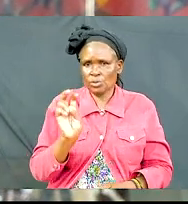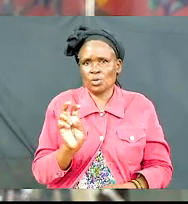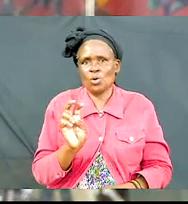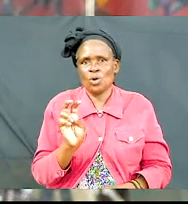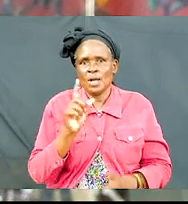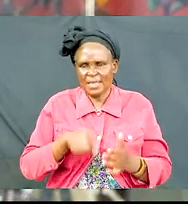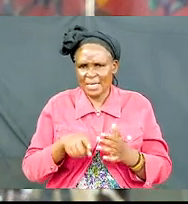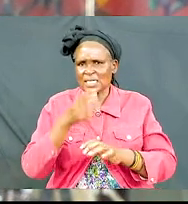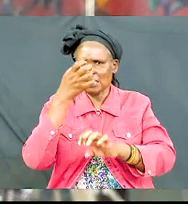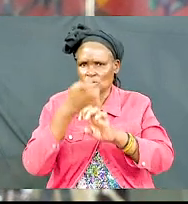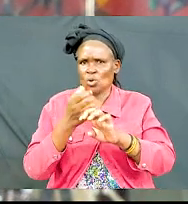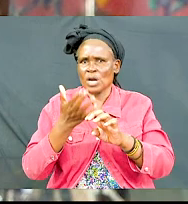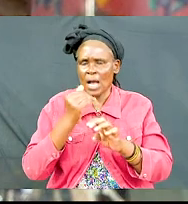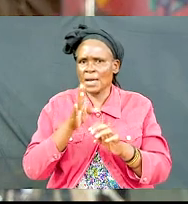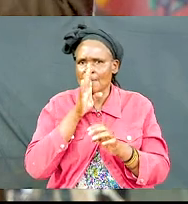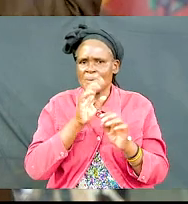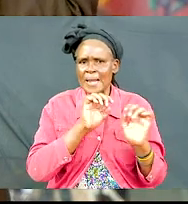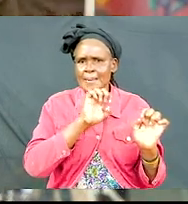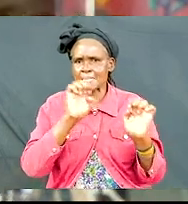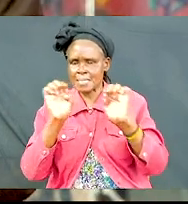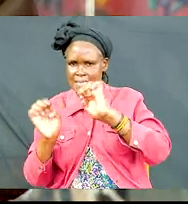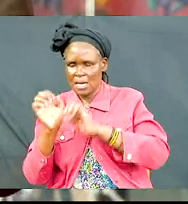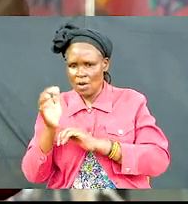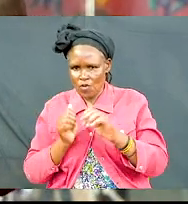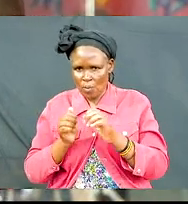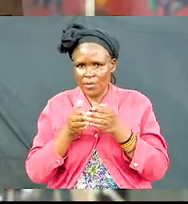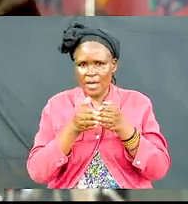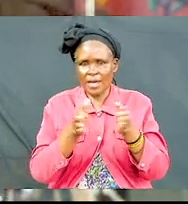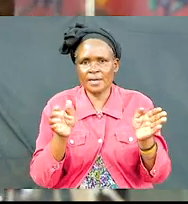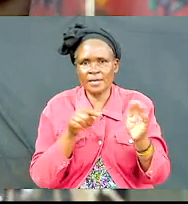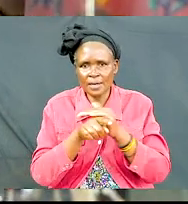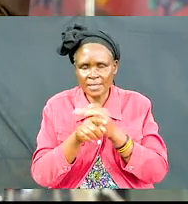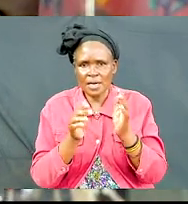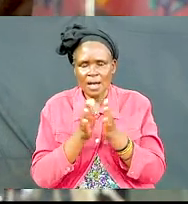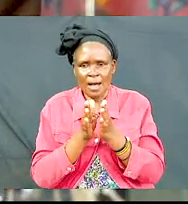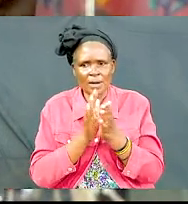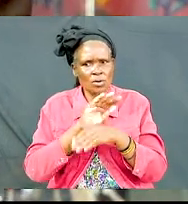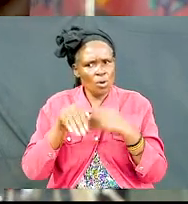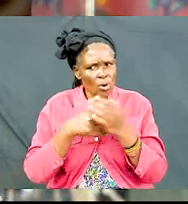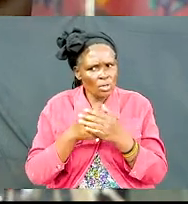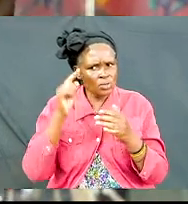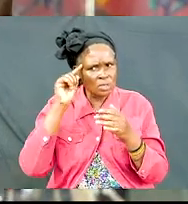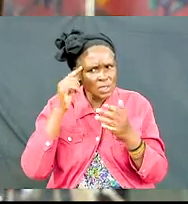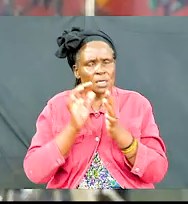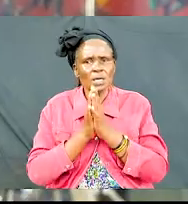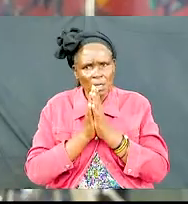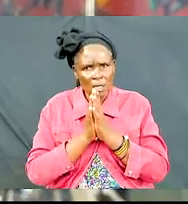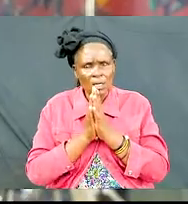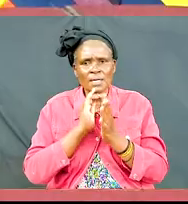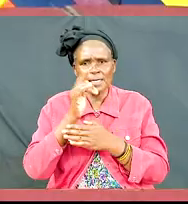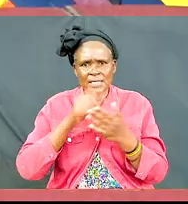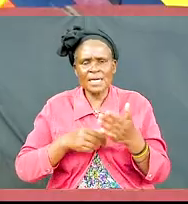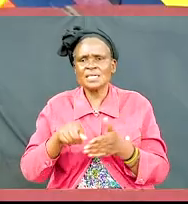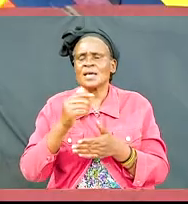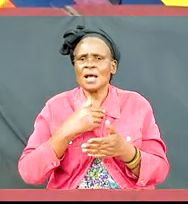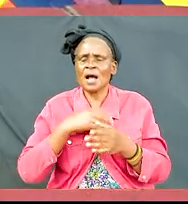the stone had been moved from the entrance. And all that she could think about is that they have